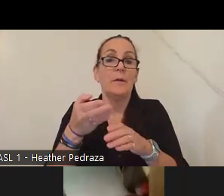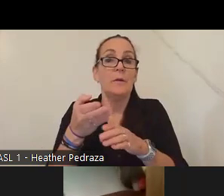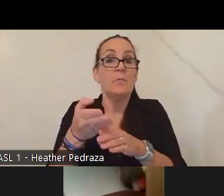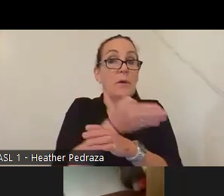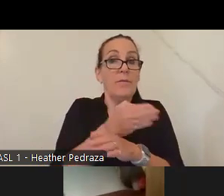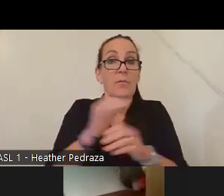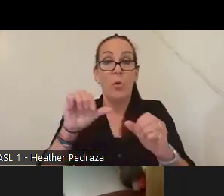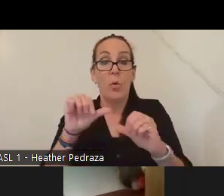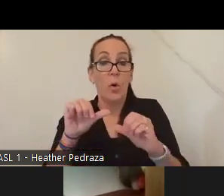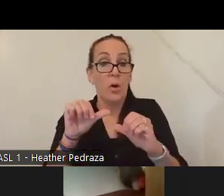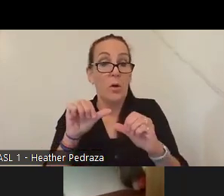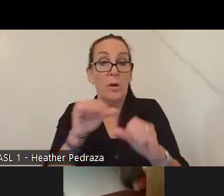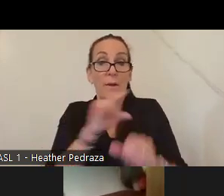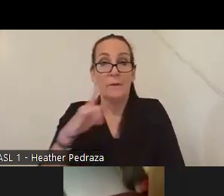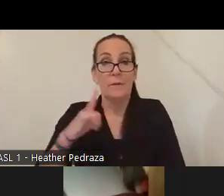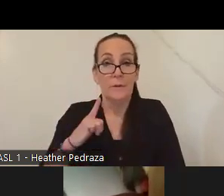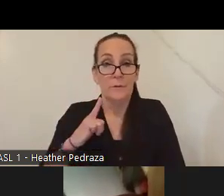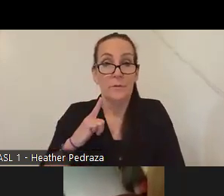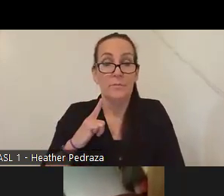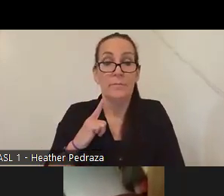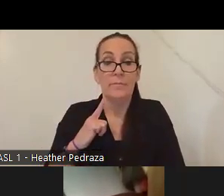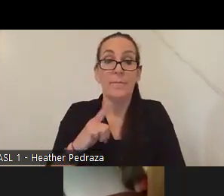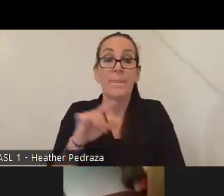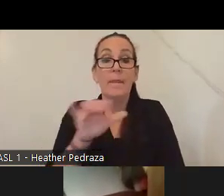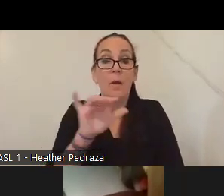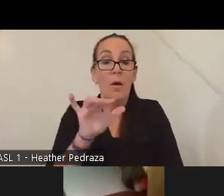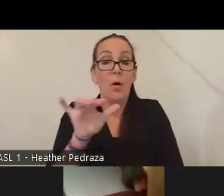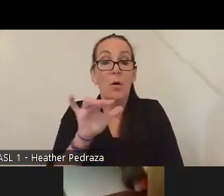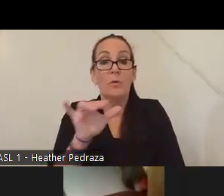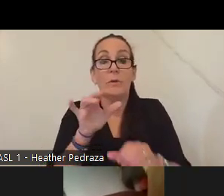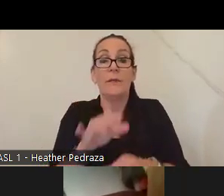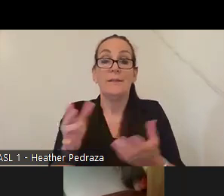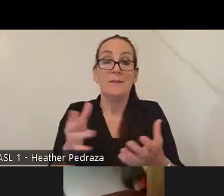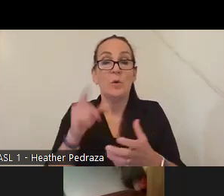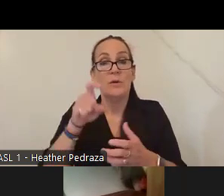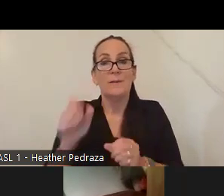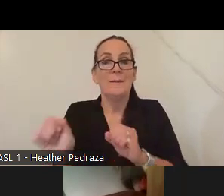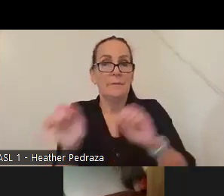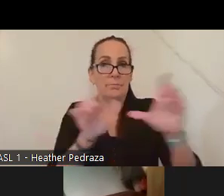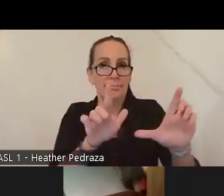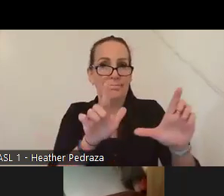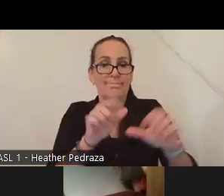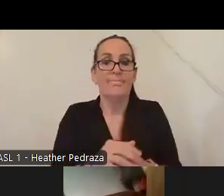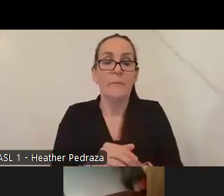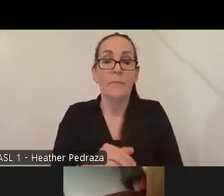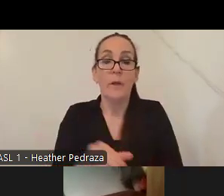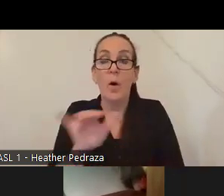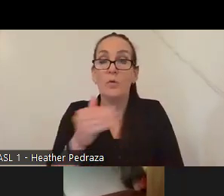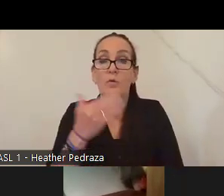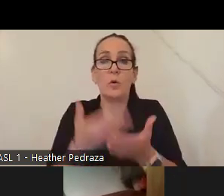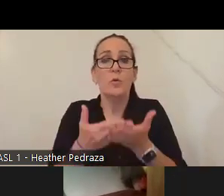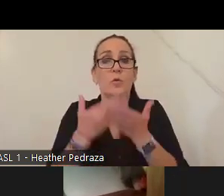There were also many good recommendations for making accessible transportation